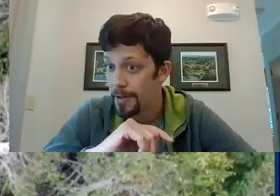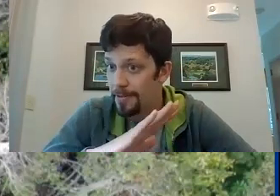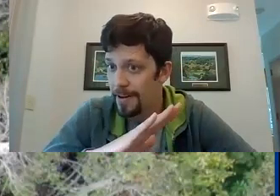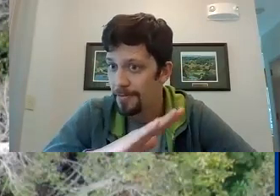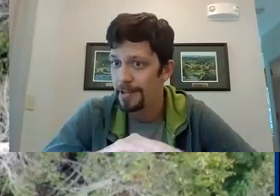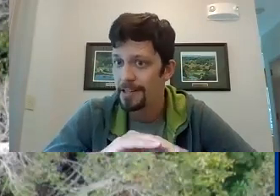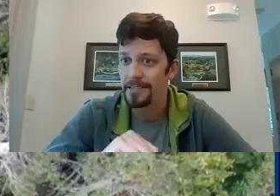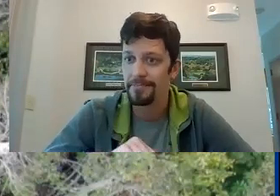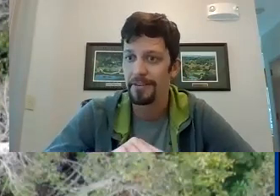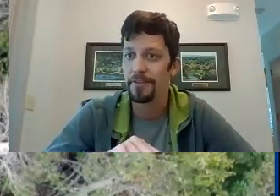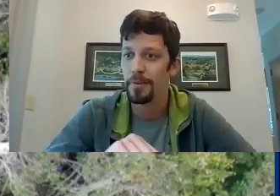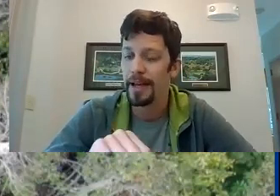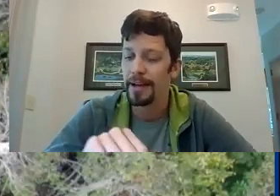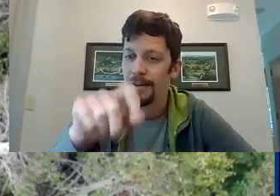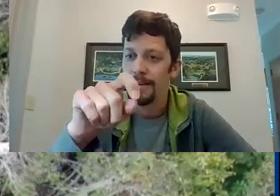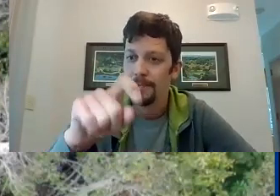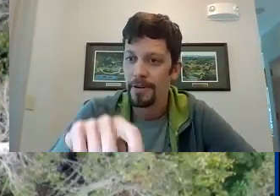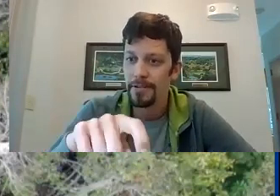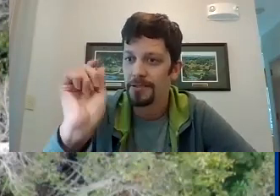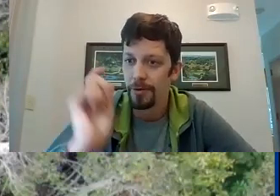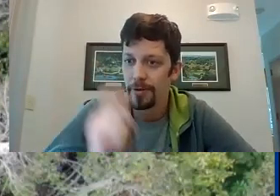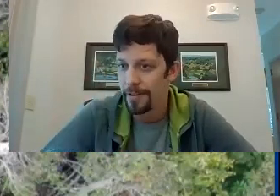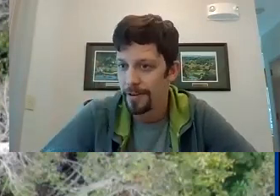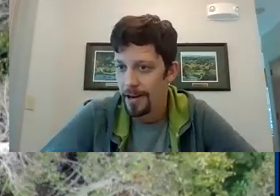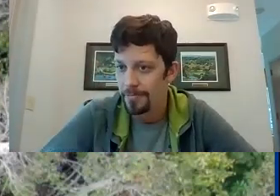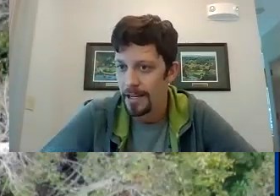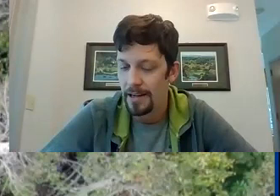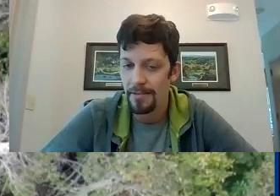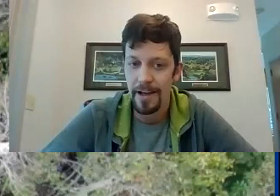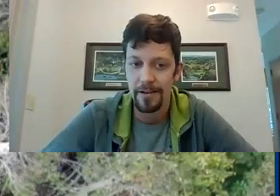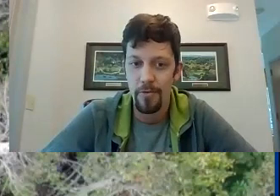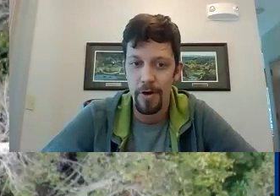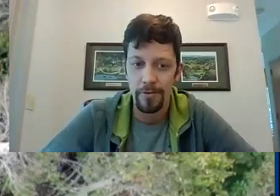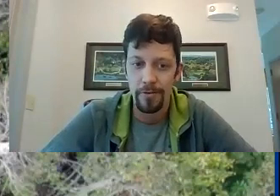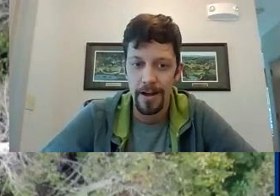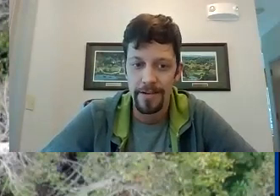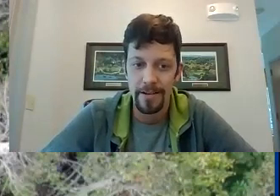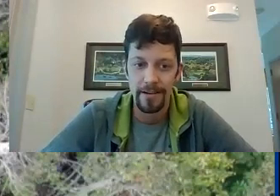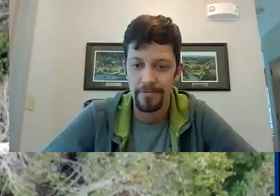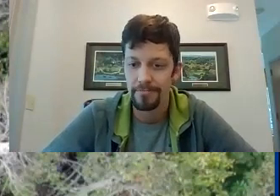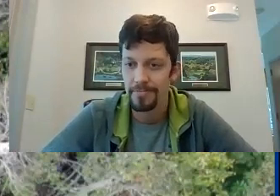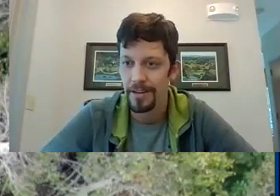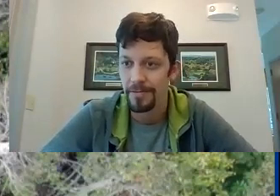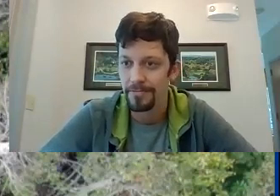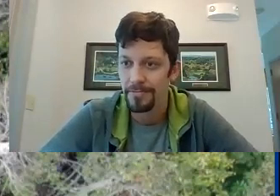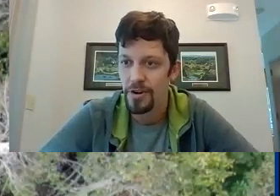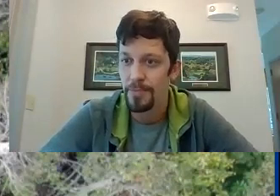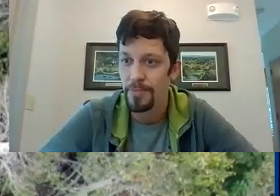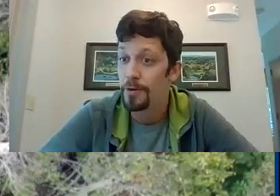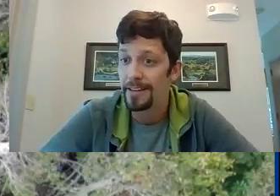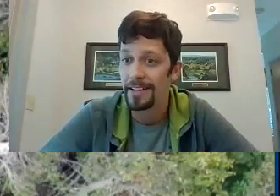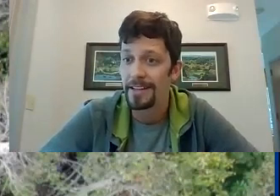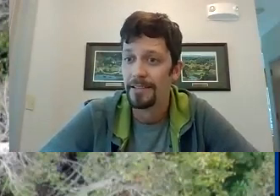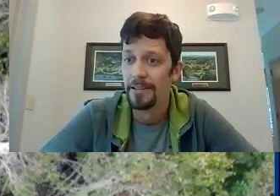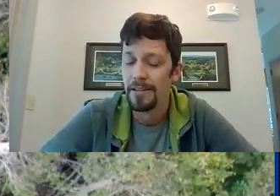that if you find one, it's not good for the plant. But you can easily pull your finger out. They're not going to walk around and trap you or anything